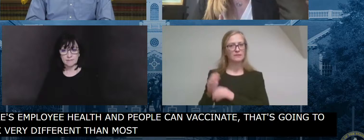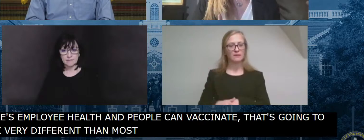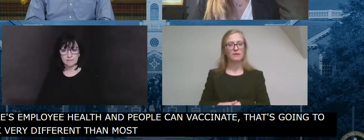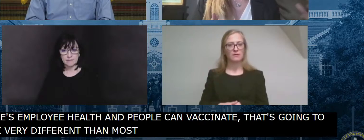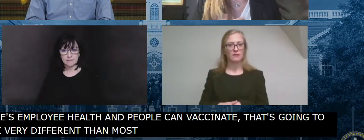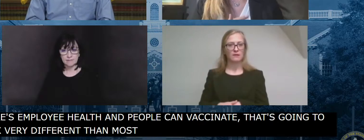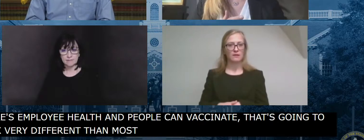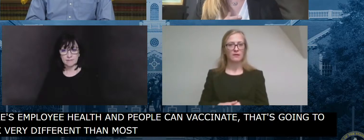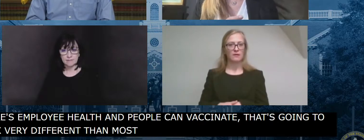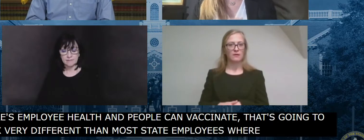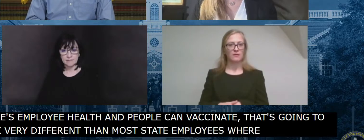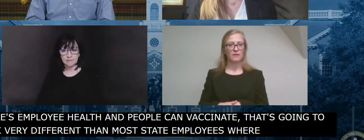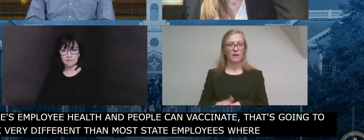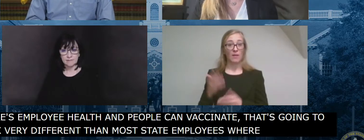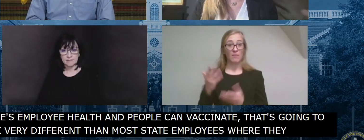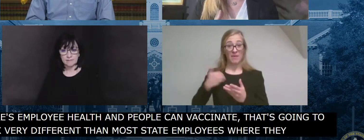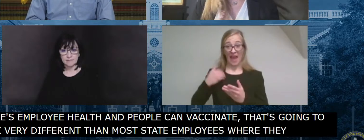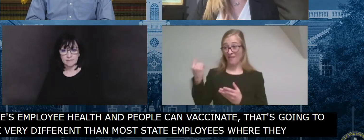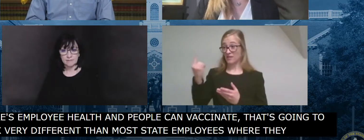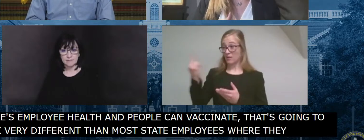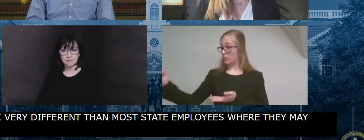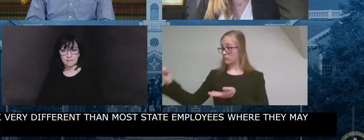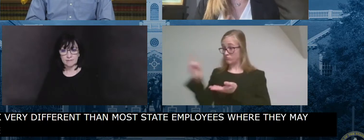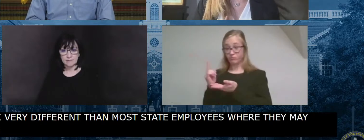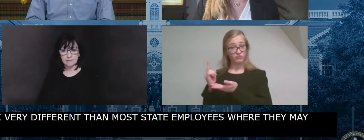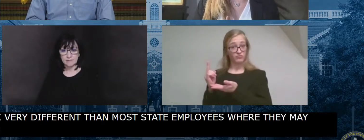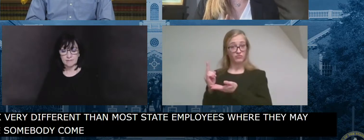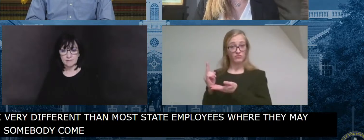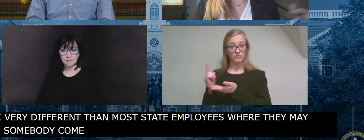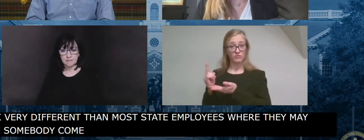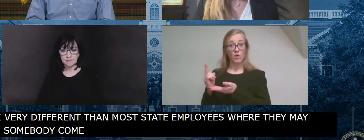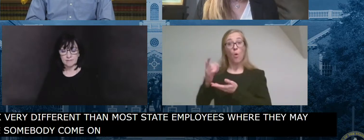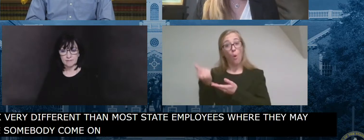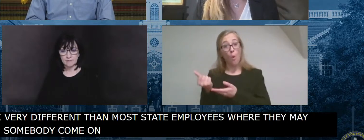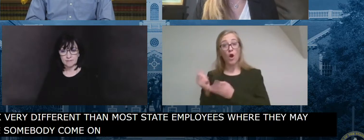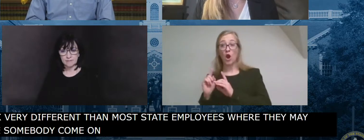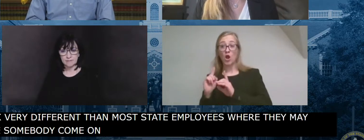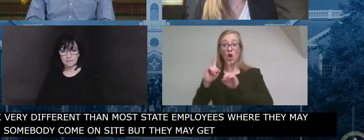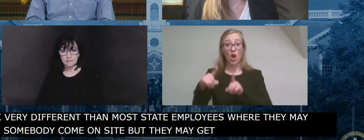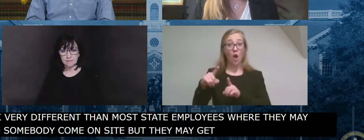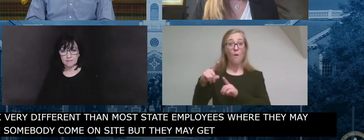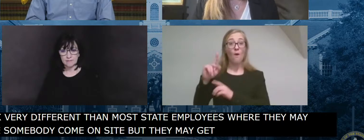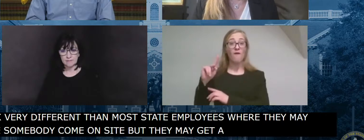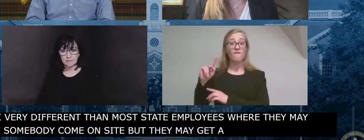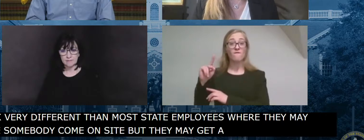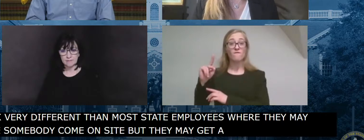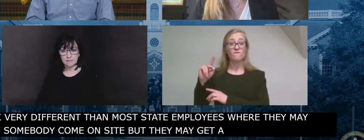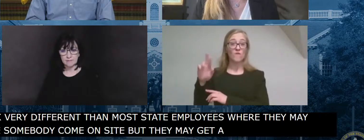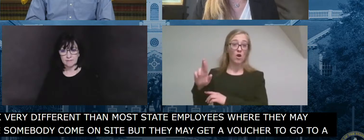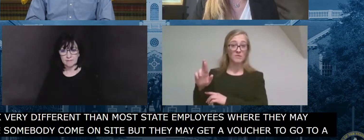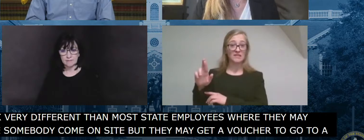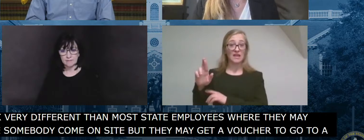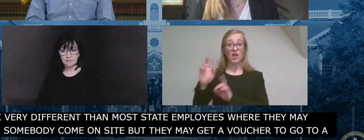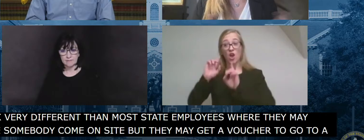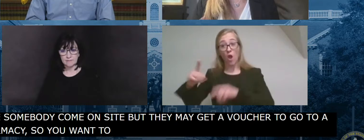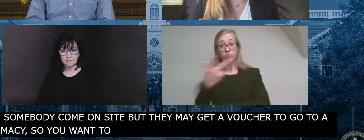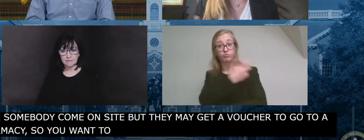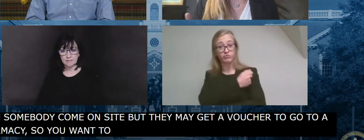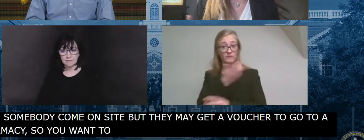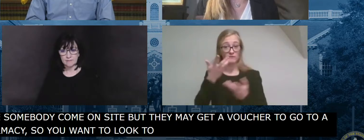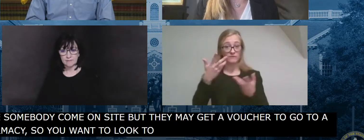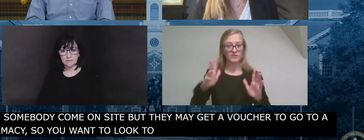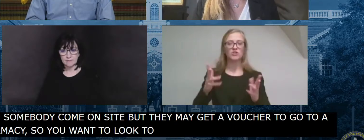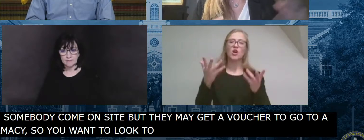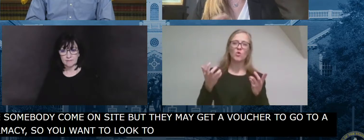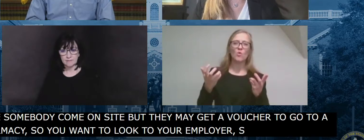they may have somebody come on site, but they may get a voucher to go to a pharmacy. So you really want to look to your employer. So if you're at